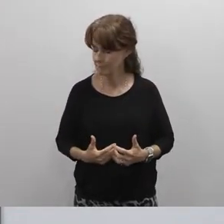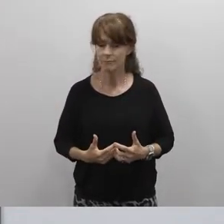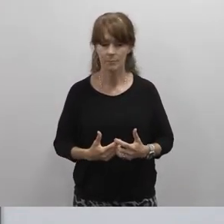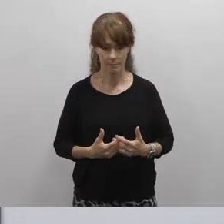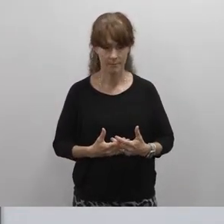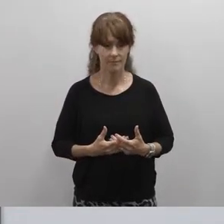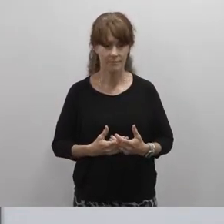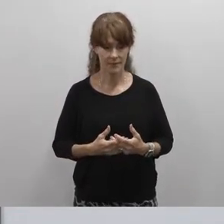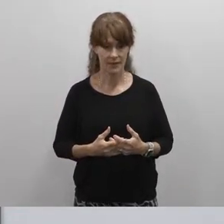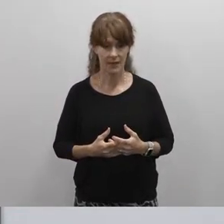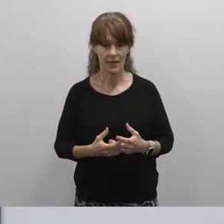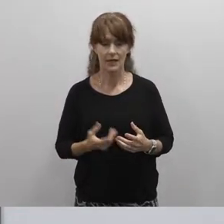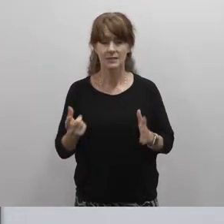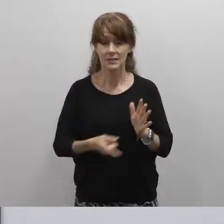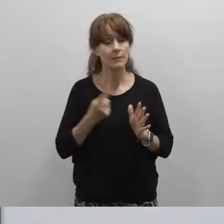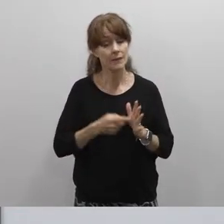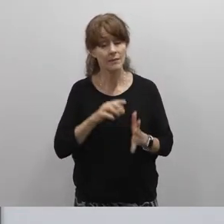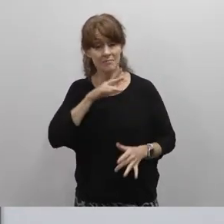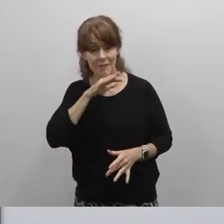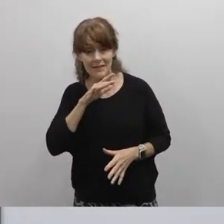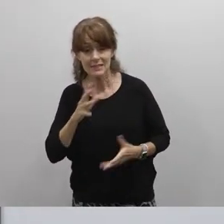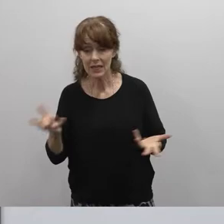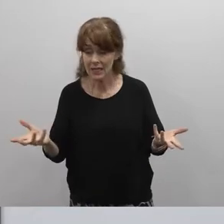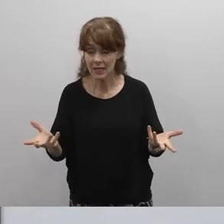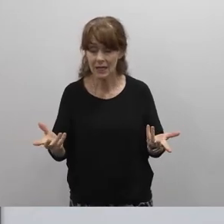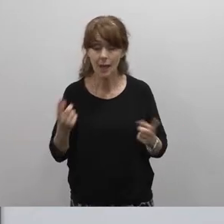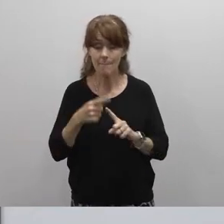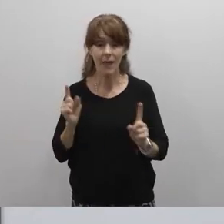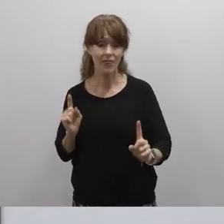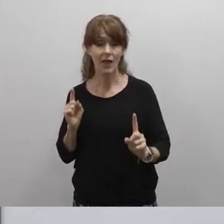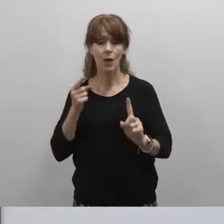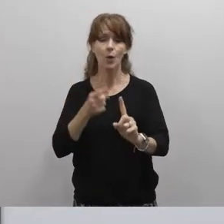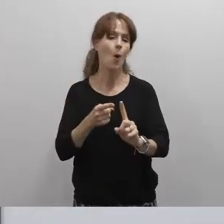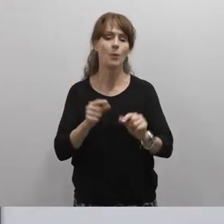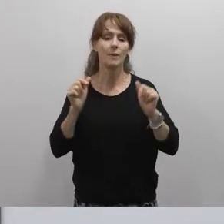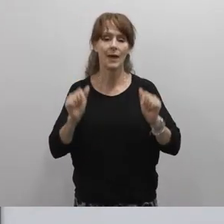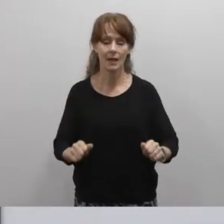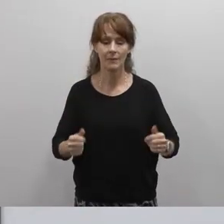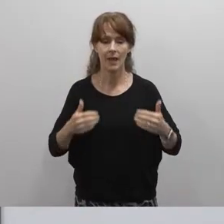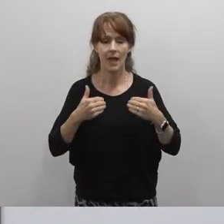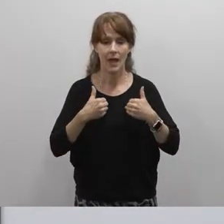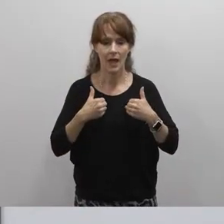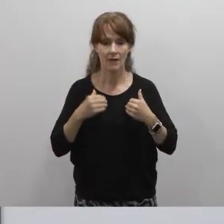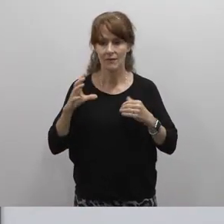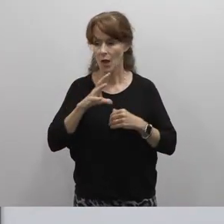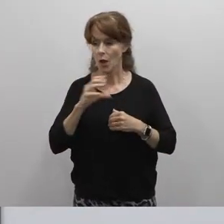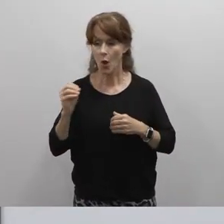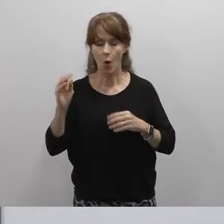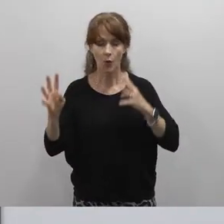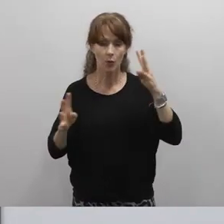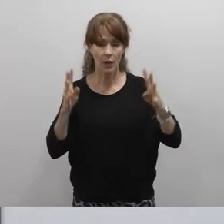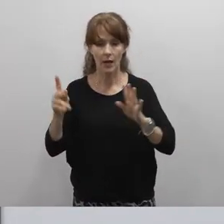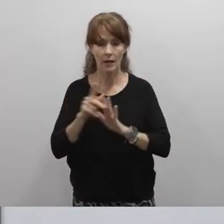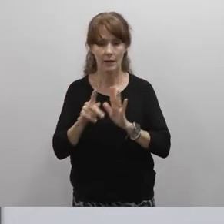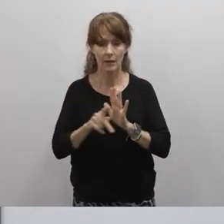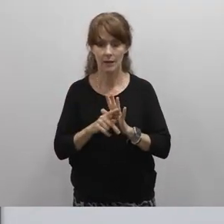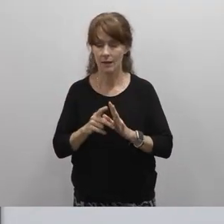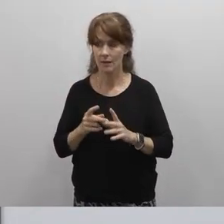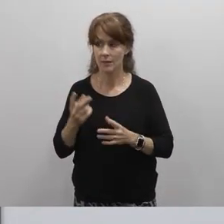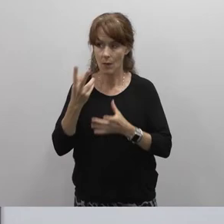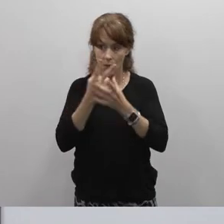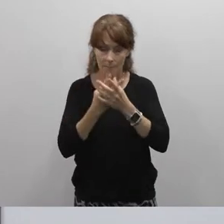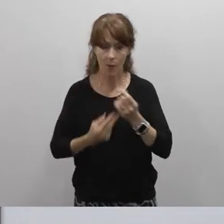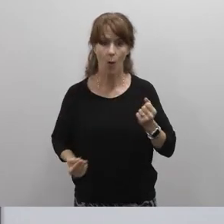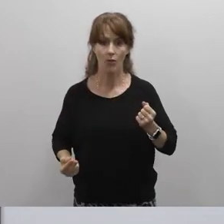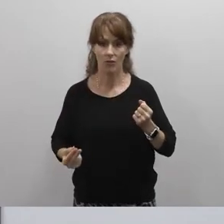It got a little bit messy at times, but I think that what the goal was to be able to have a co-created policy that we both felt like we